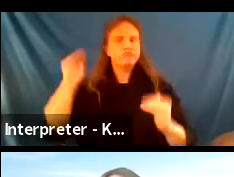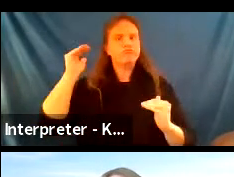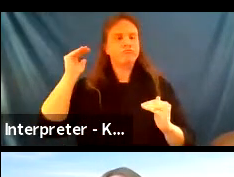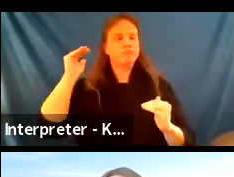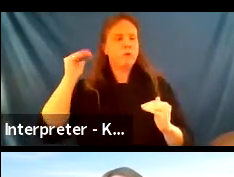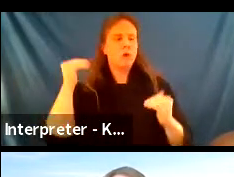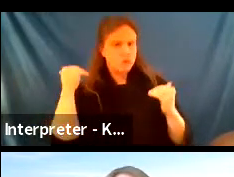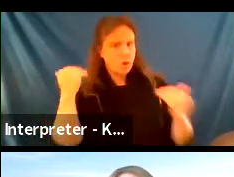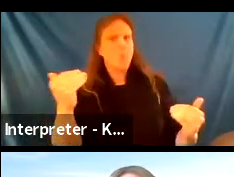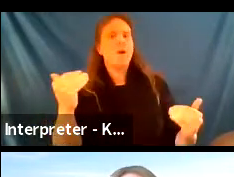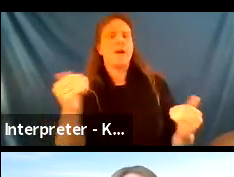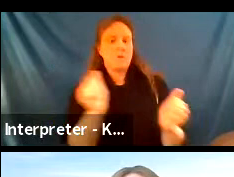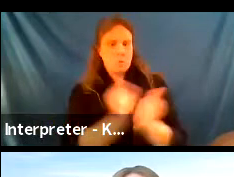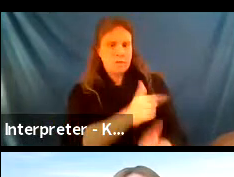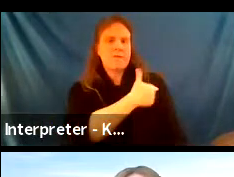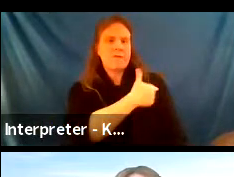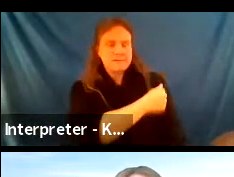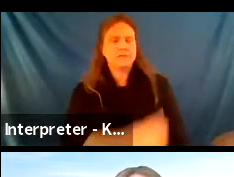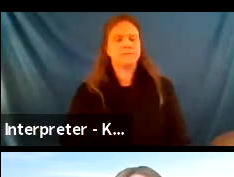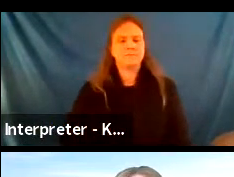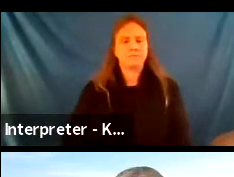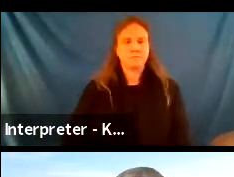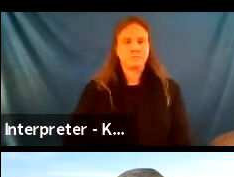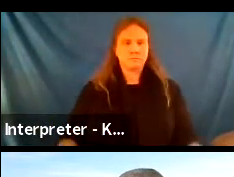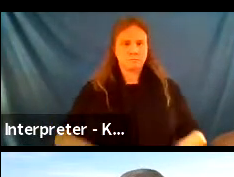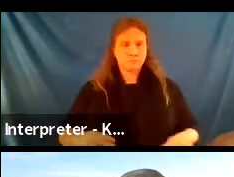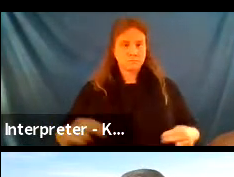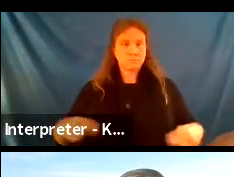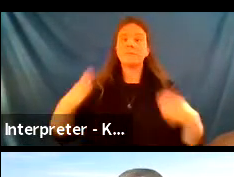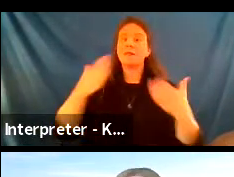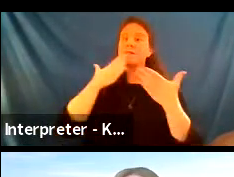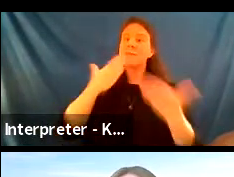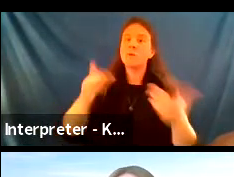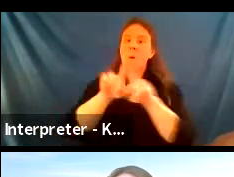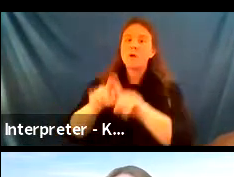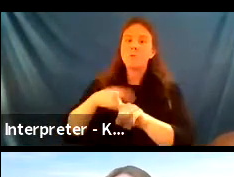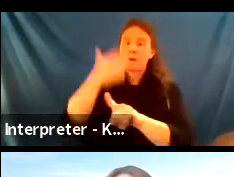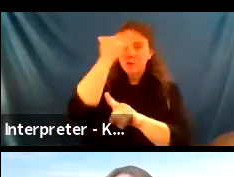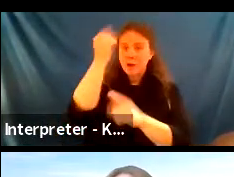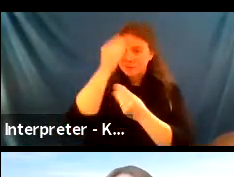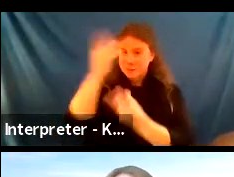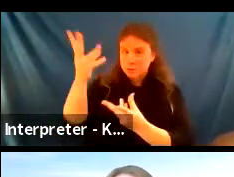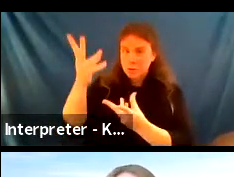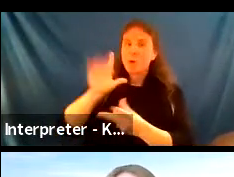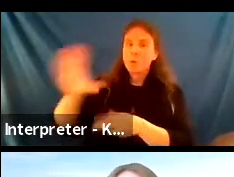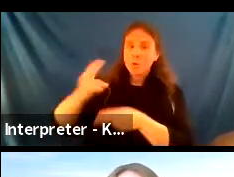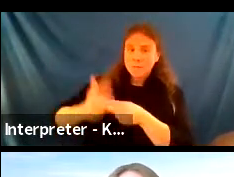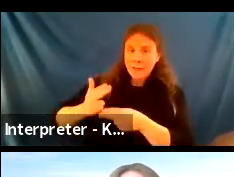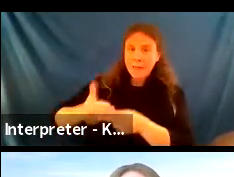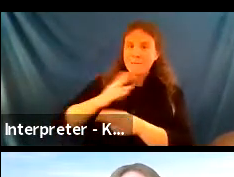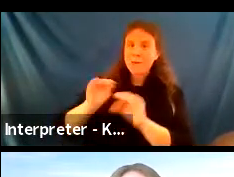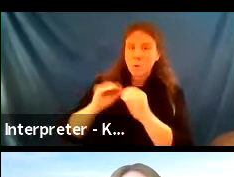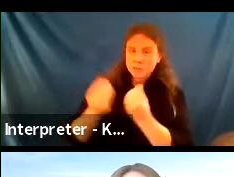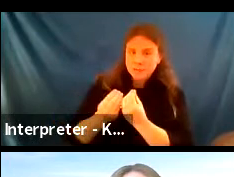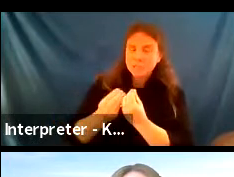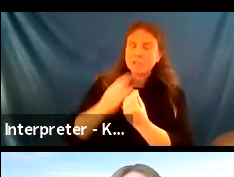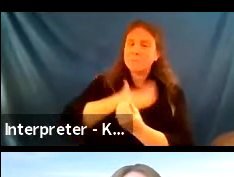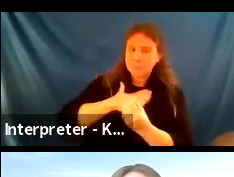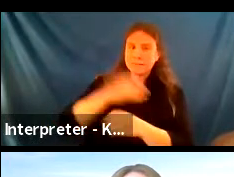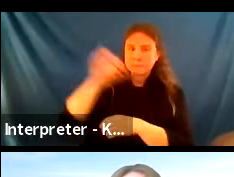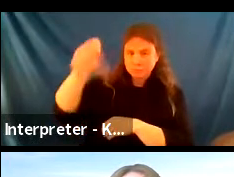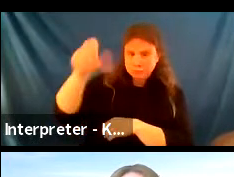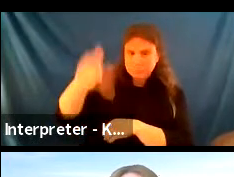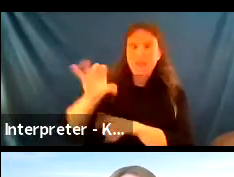Thank you. And I forgot to remind all the people asking questions if you could say your name and organization. So that was Michael Dark from the